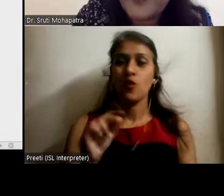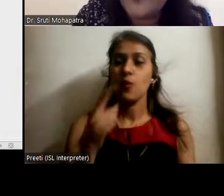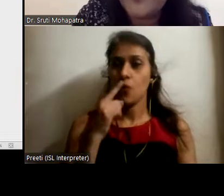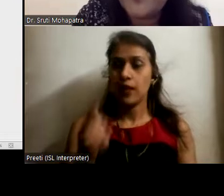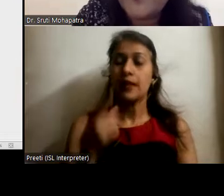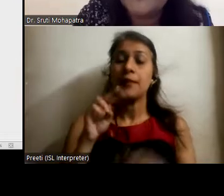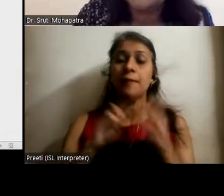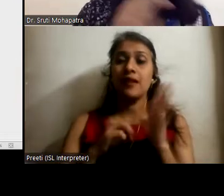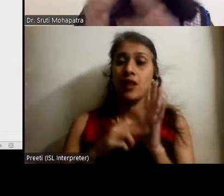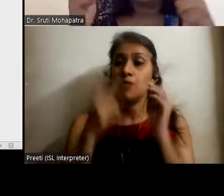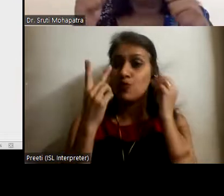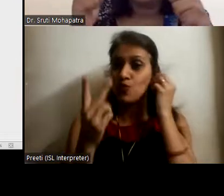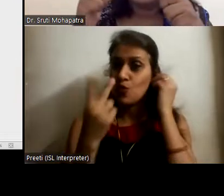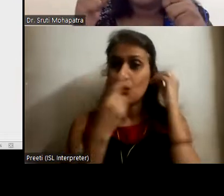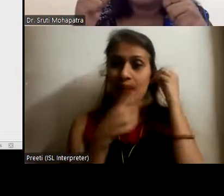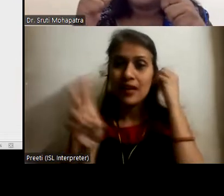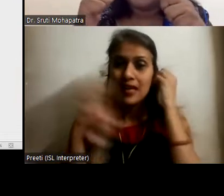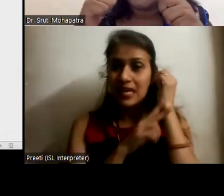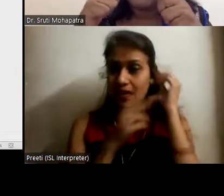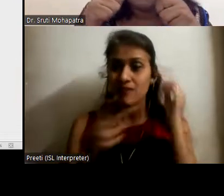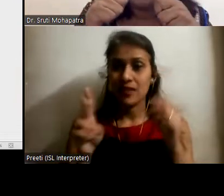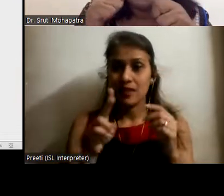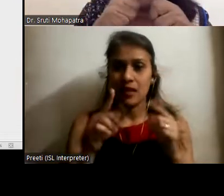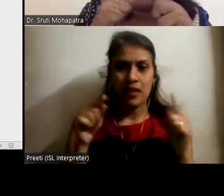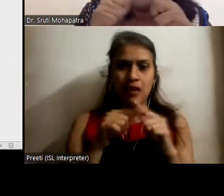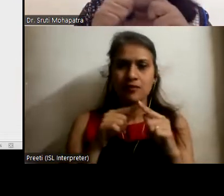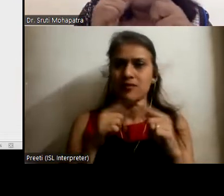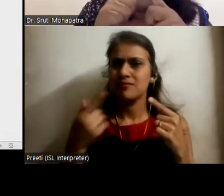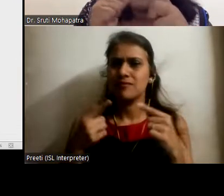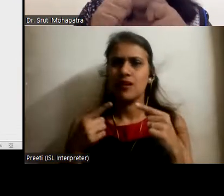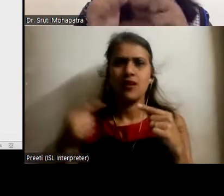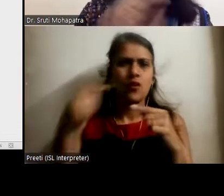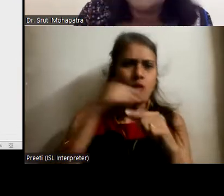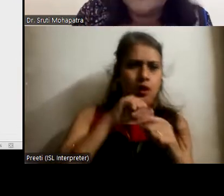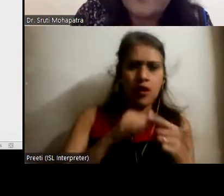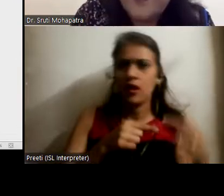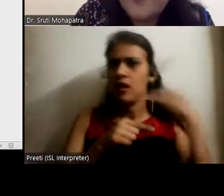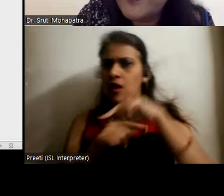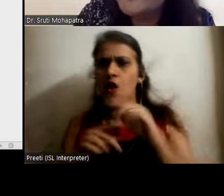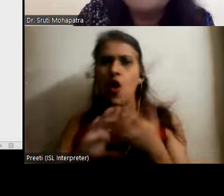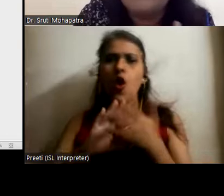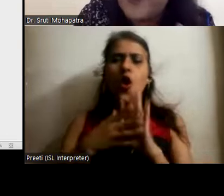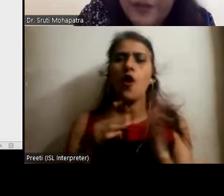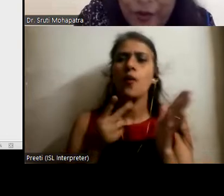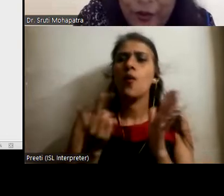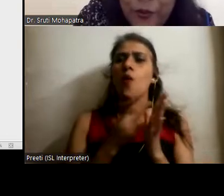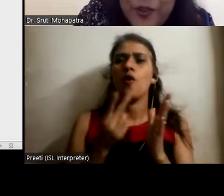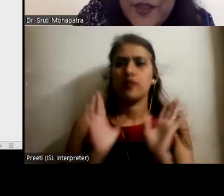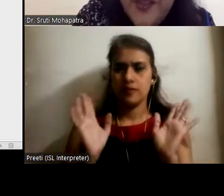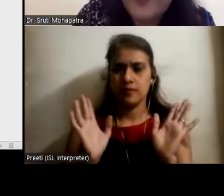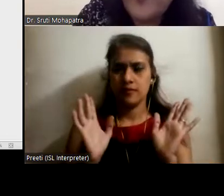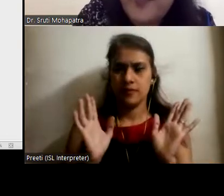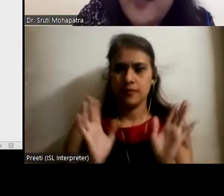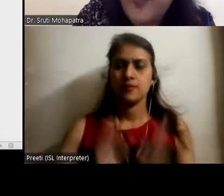different things we are considering, they're overlapping between each other. We are talking about that intersection here in simple literary